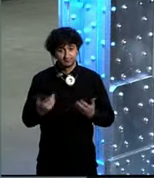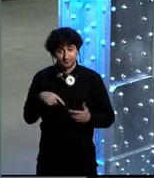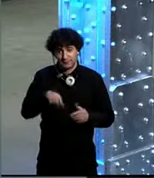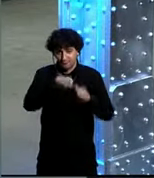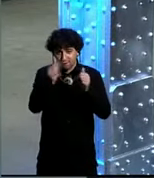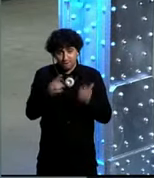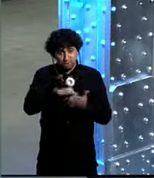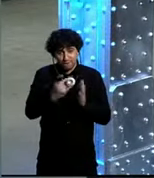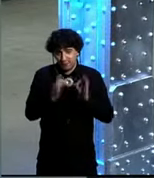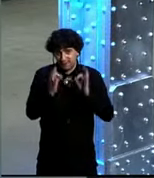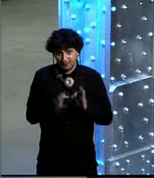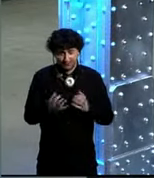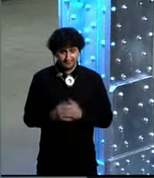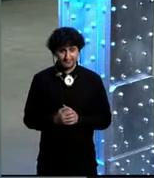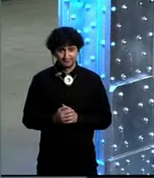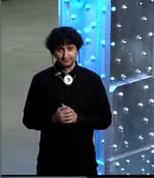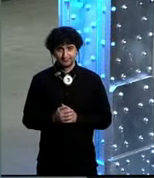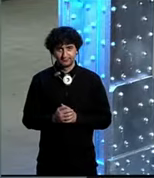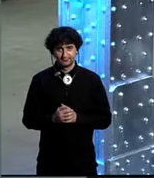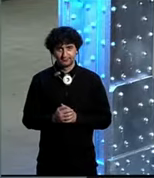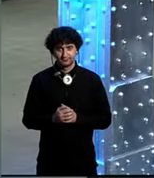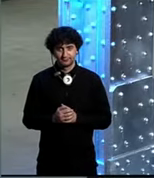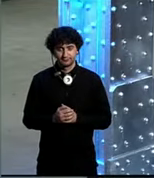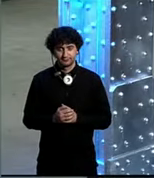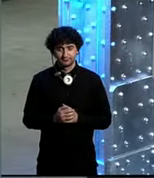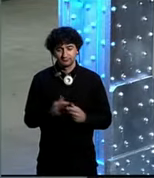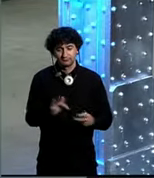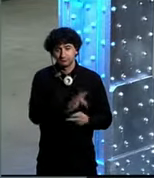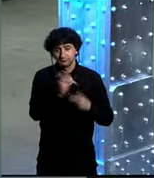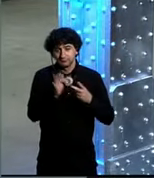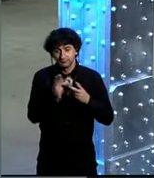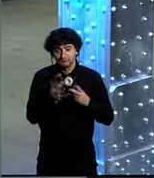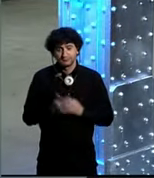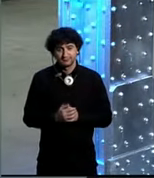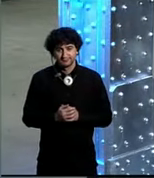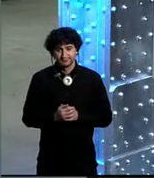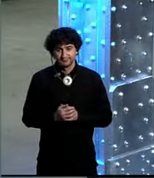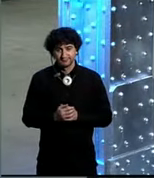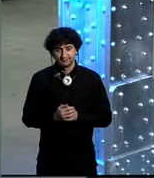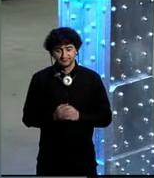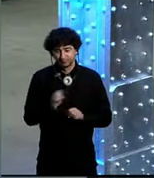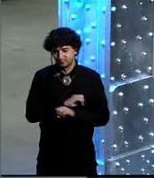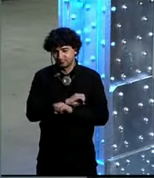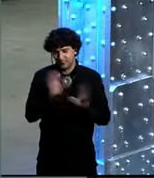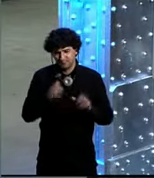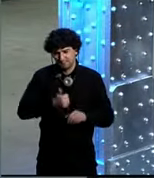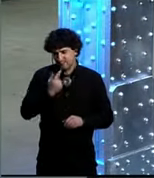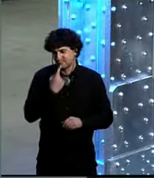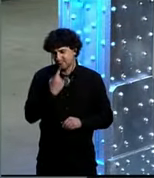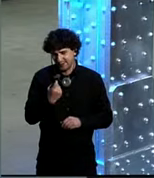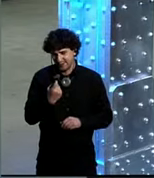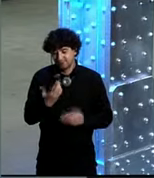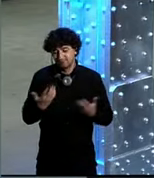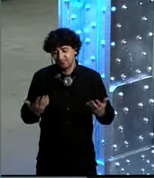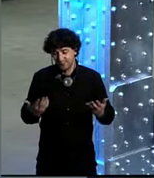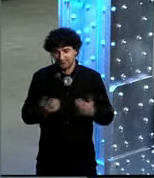And the second point up there is obviously the tricky part. I'll tell you about a couple